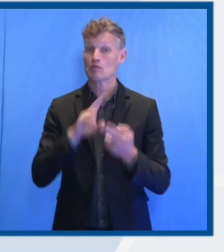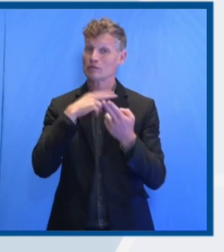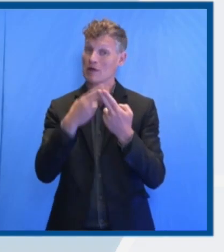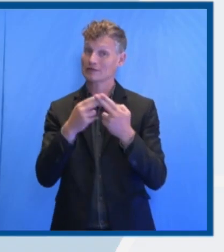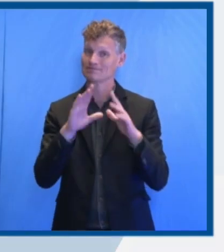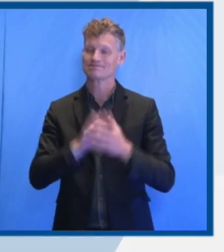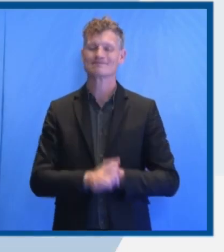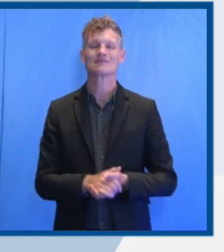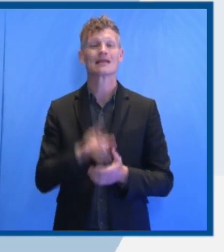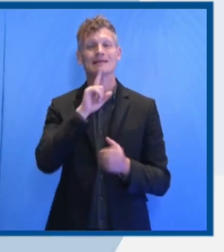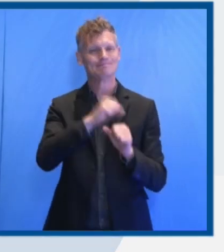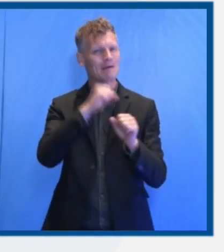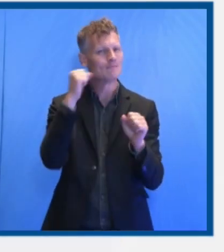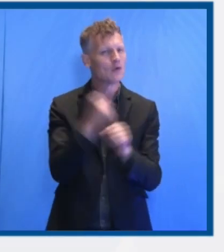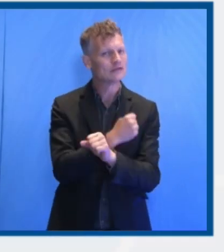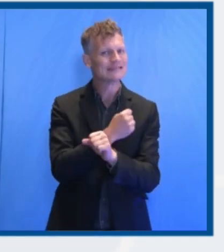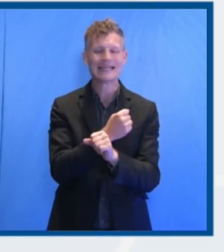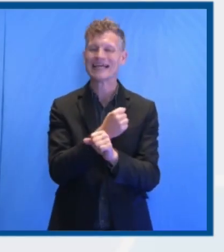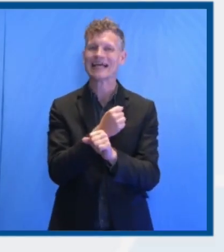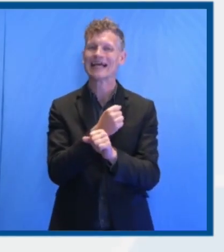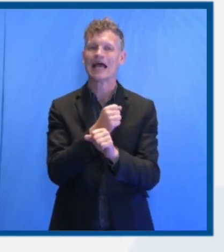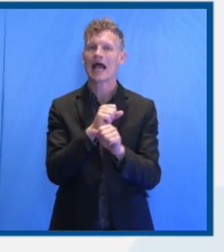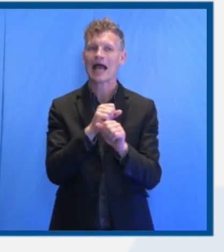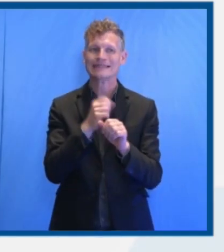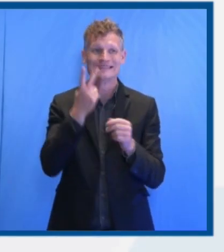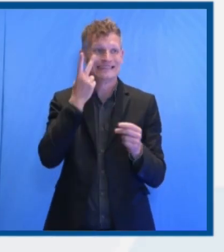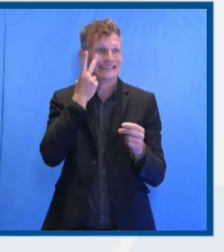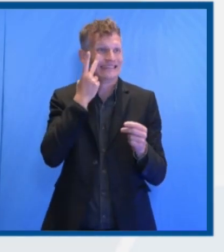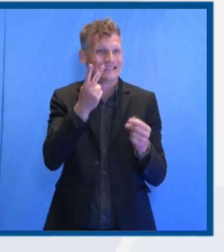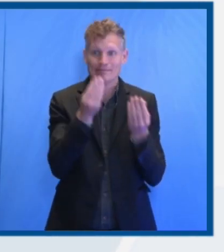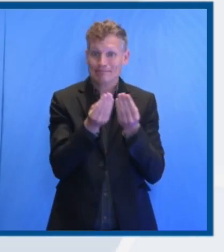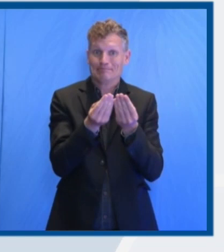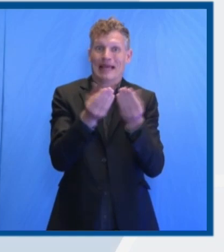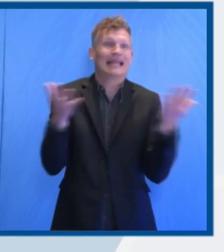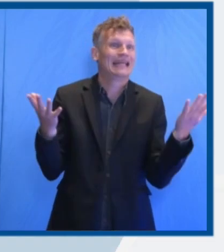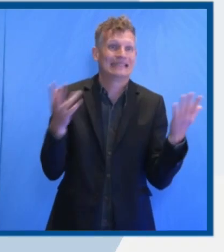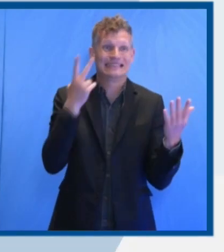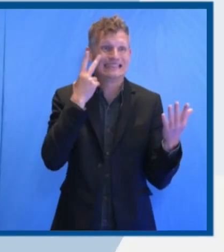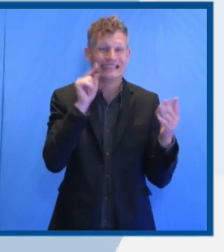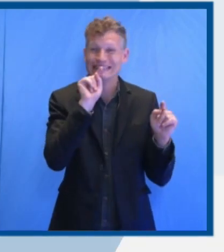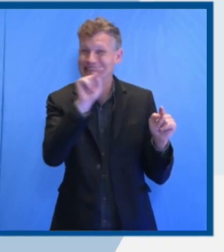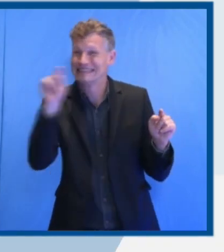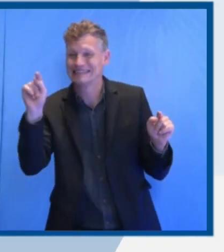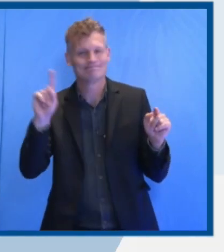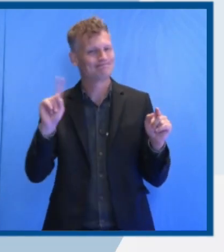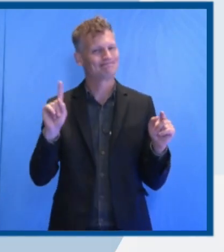into adaptation investment hasn't kind of materialized just yet. There's been a few